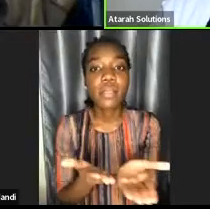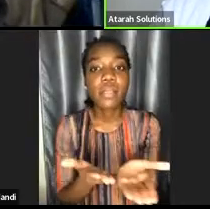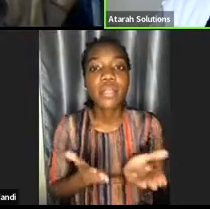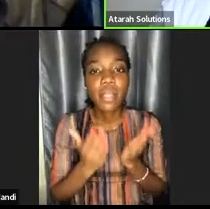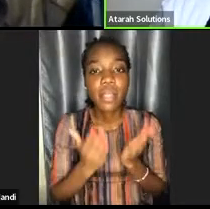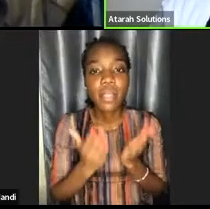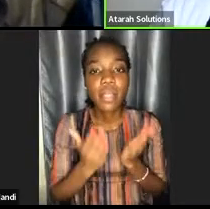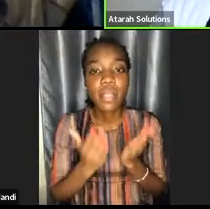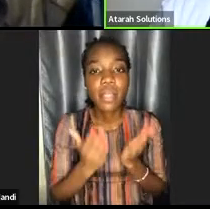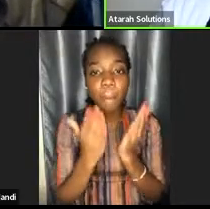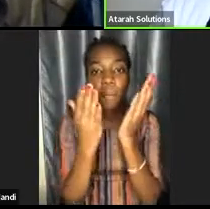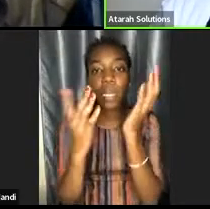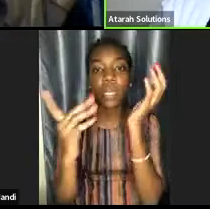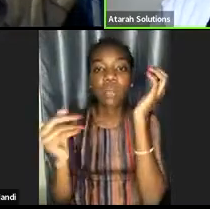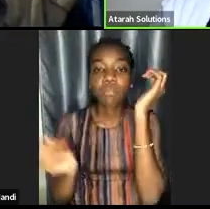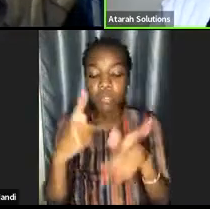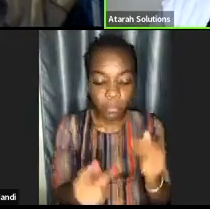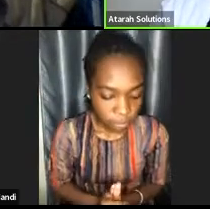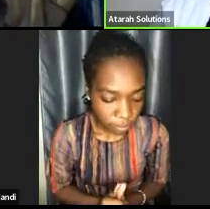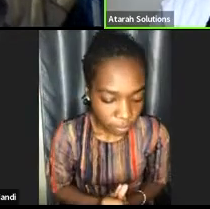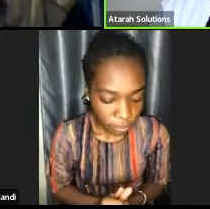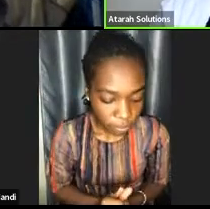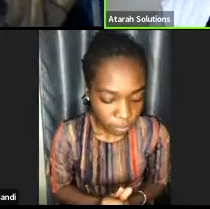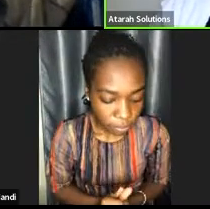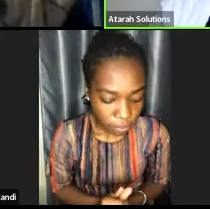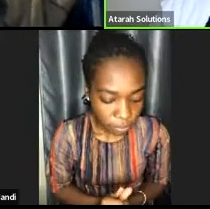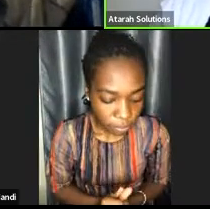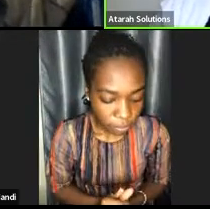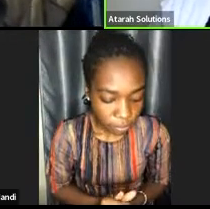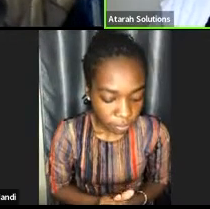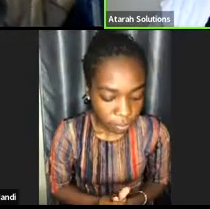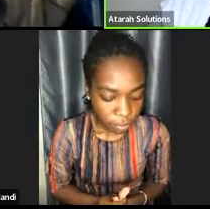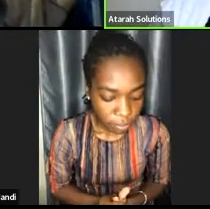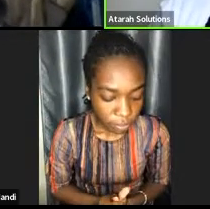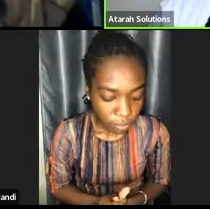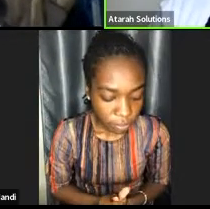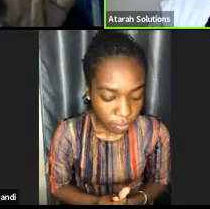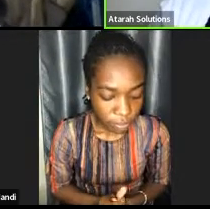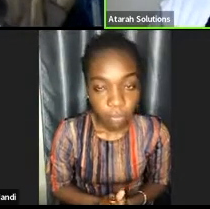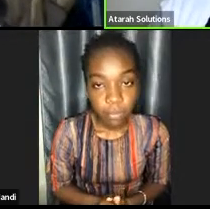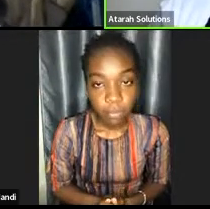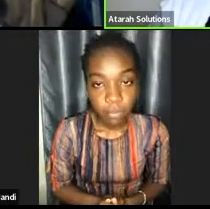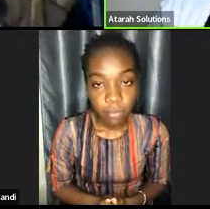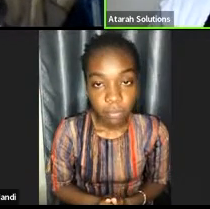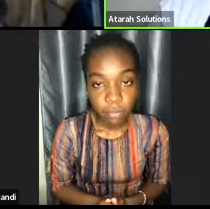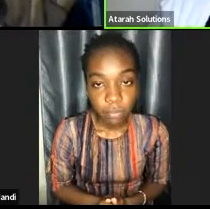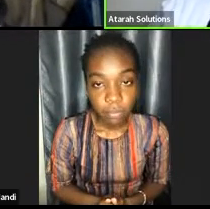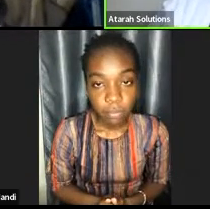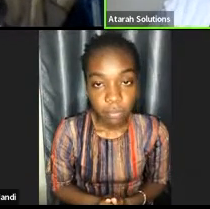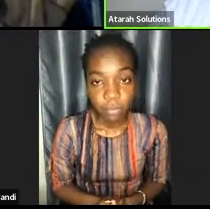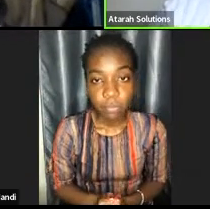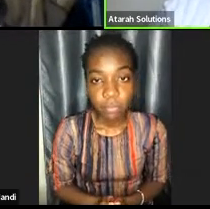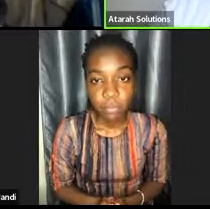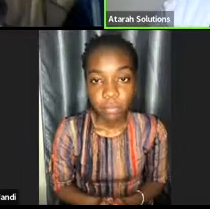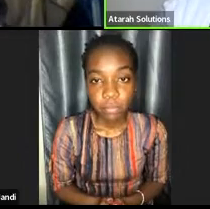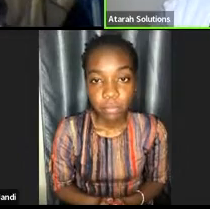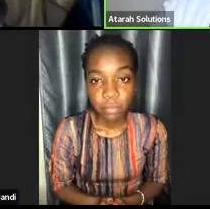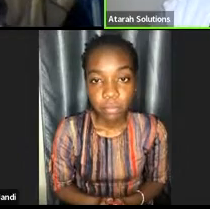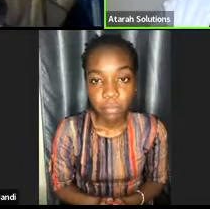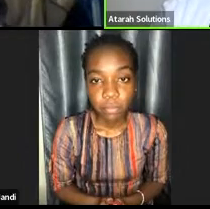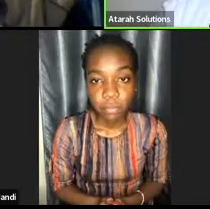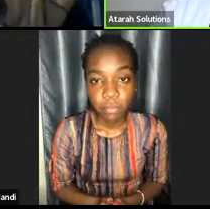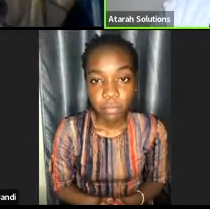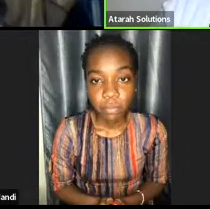Okay. And then there's another question by Paul who says, please talk about the legal